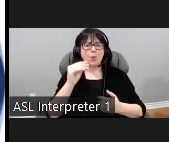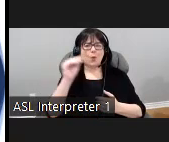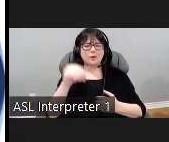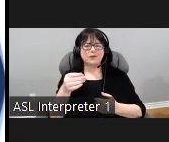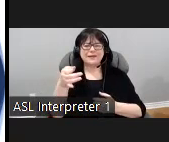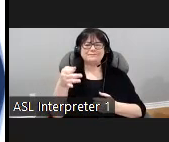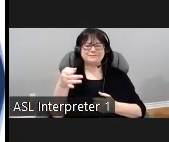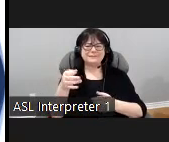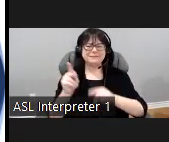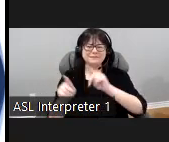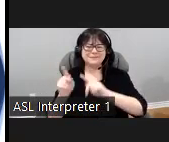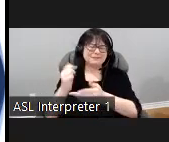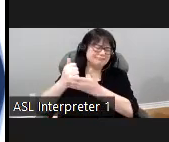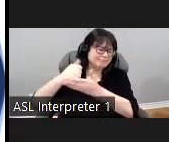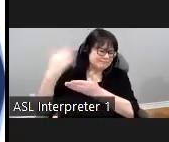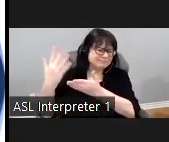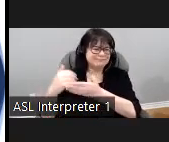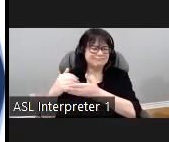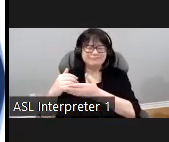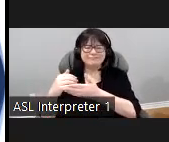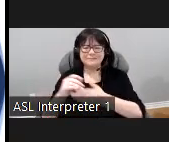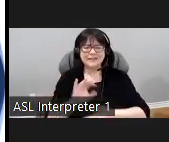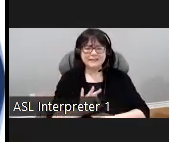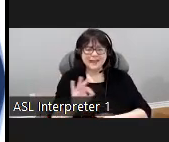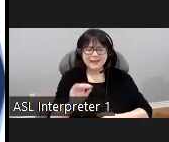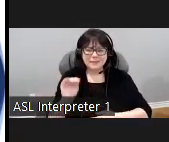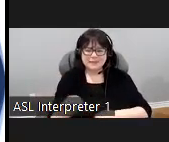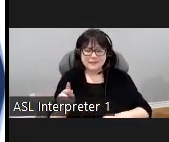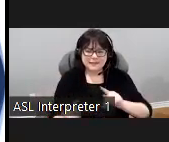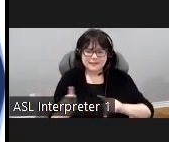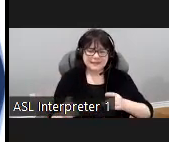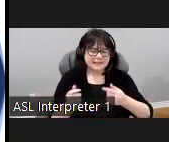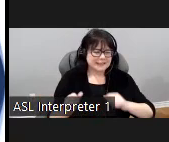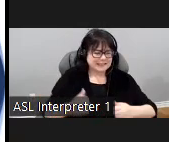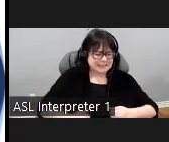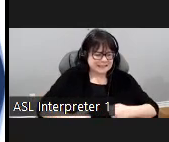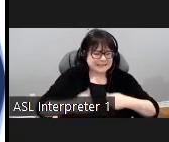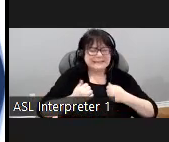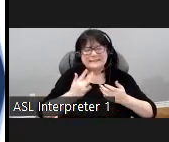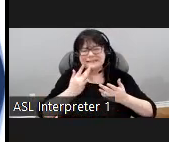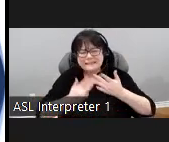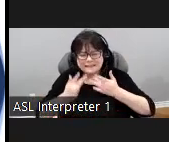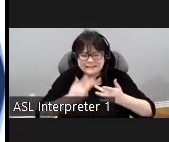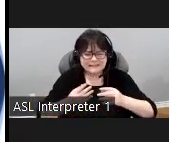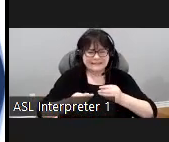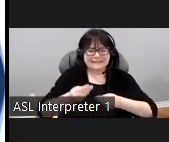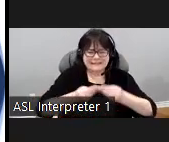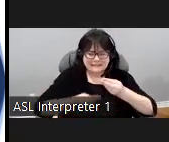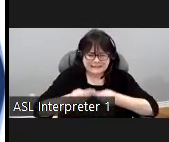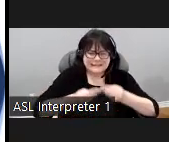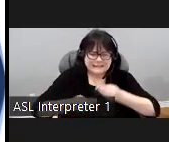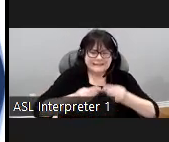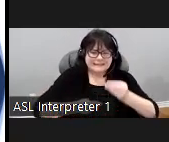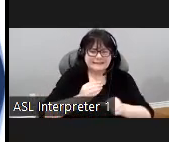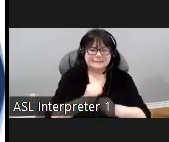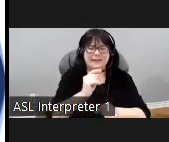of struggling to survive in an increasingly expensive world to live in, we're going to be cleaning up the mess all the time. And